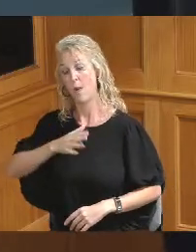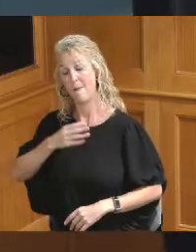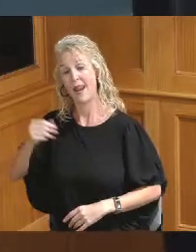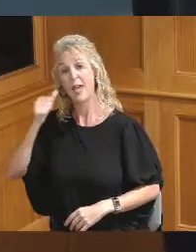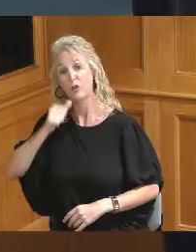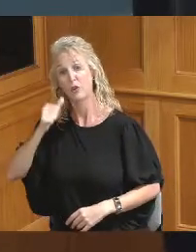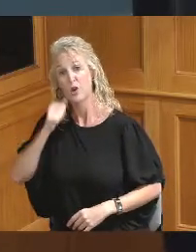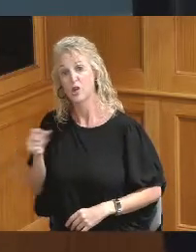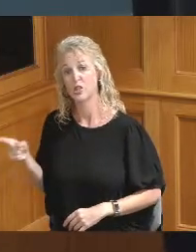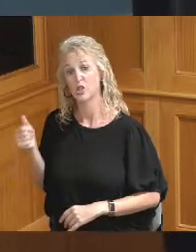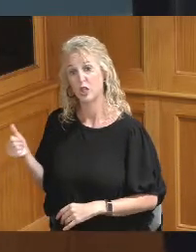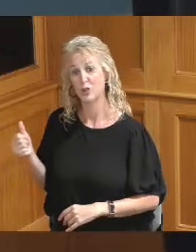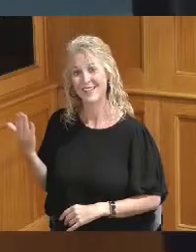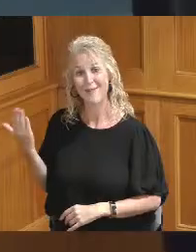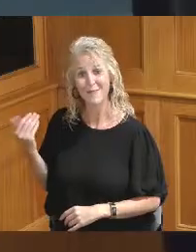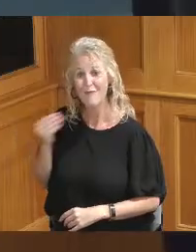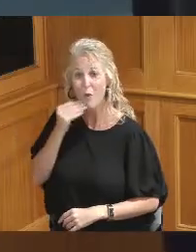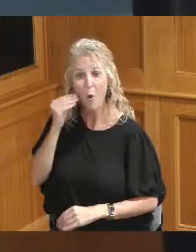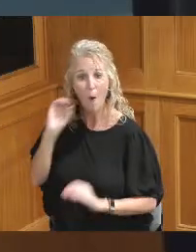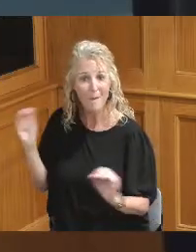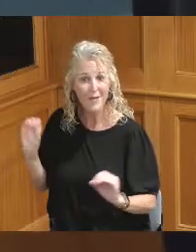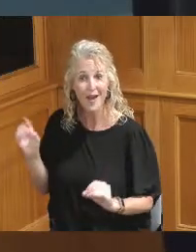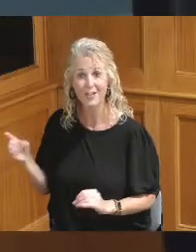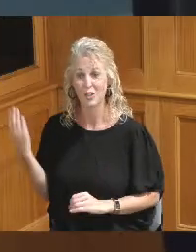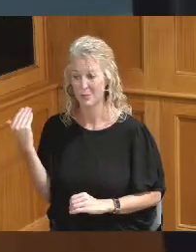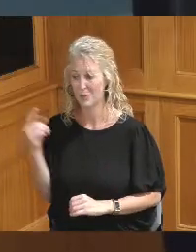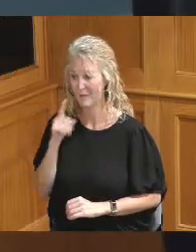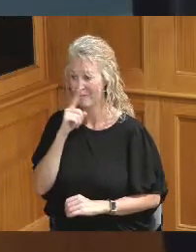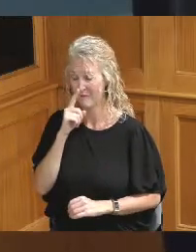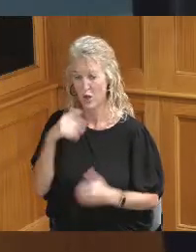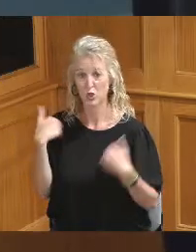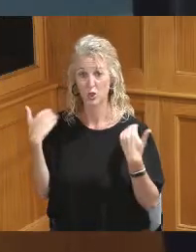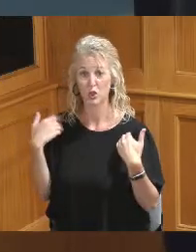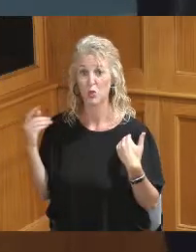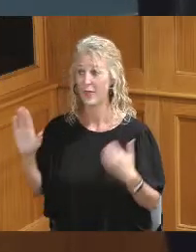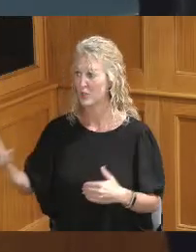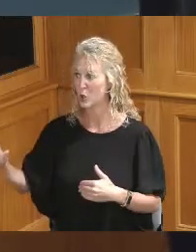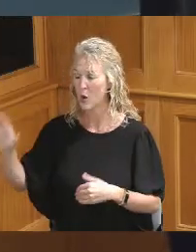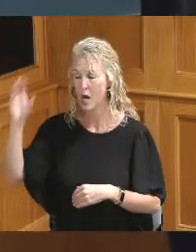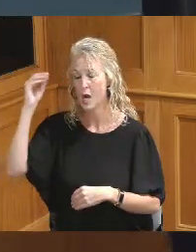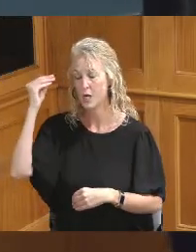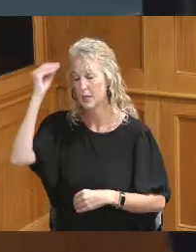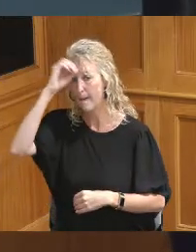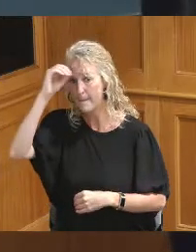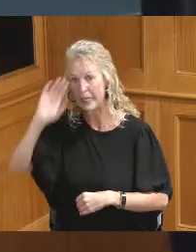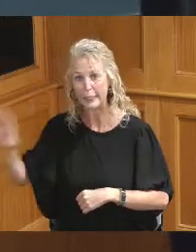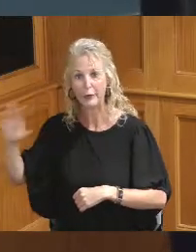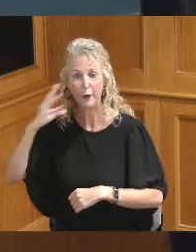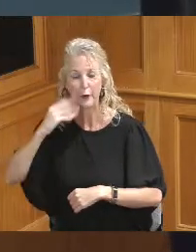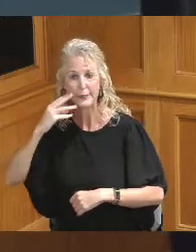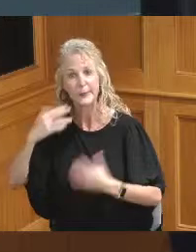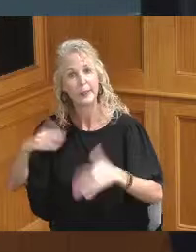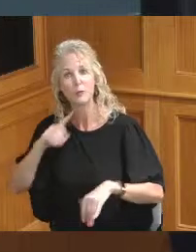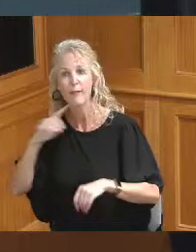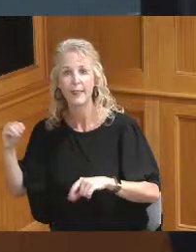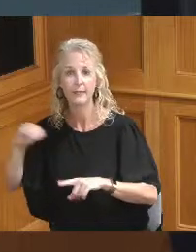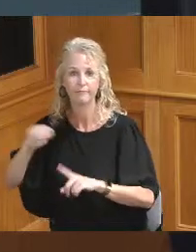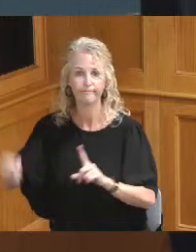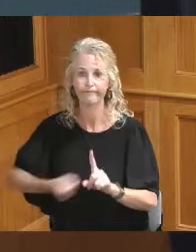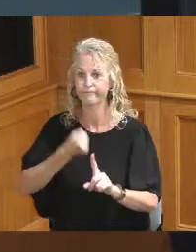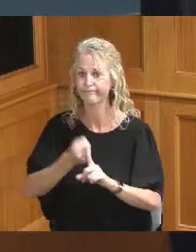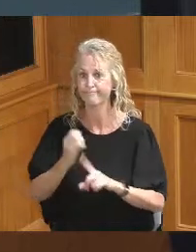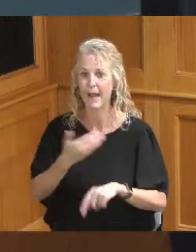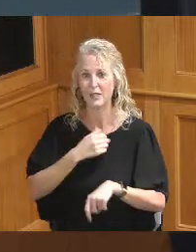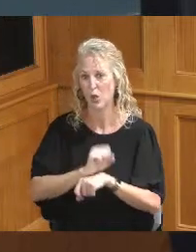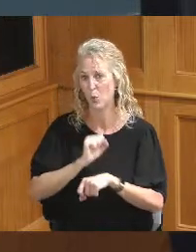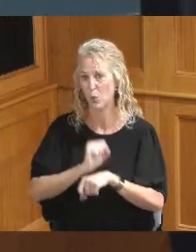that was a foster youth, and she has great insight on the recommendations we're making and the work that we're doing. So it is critically important that we